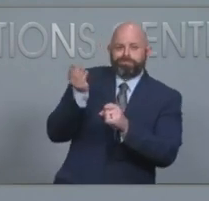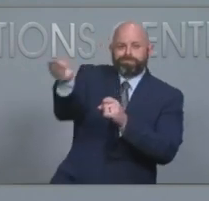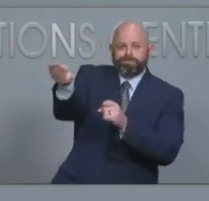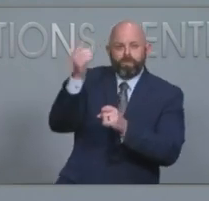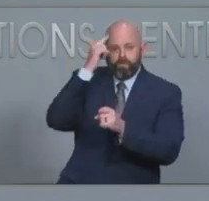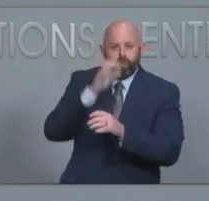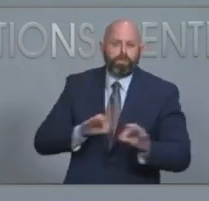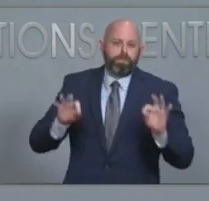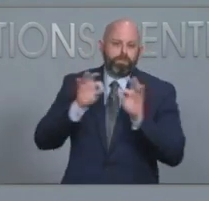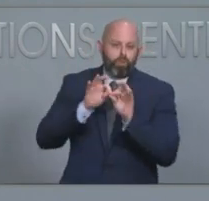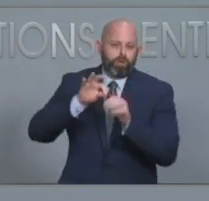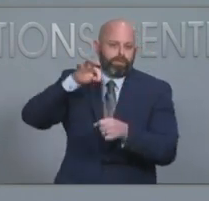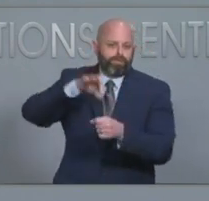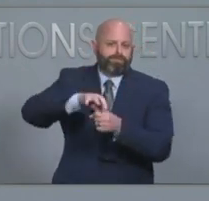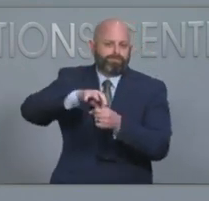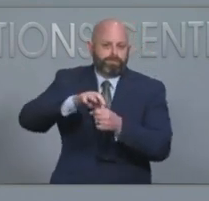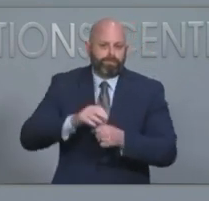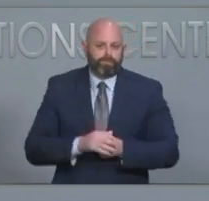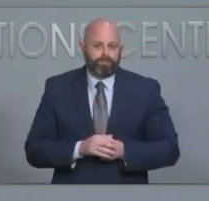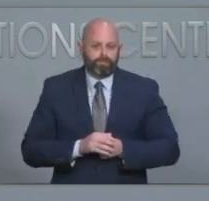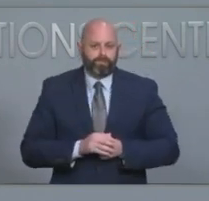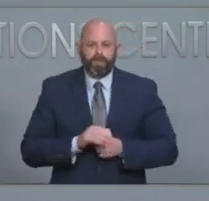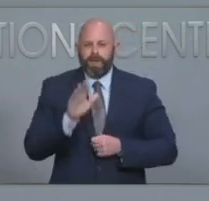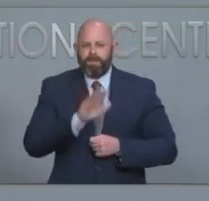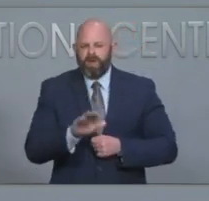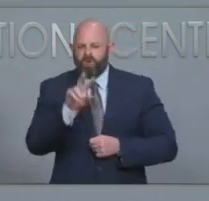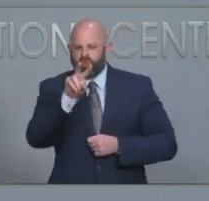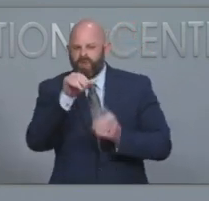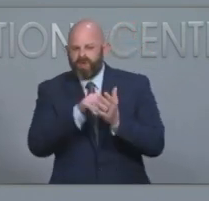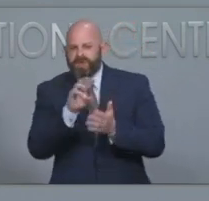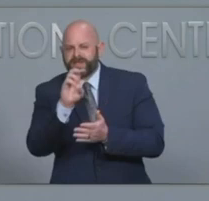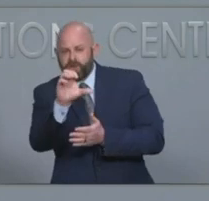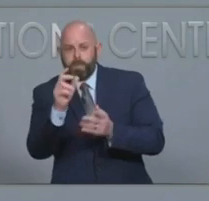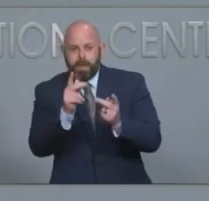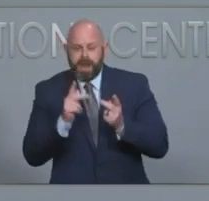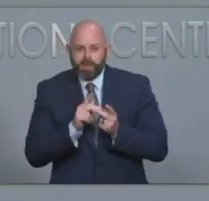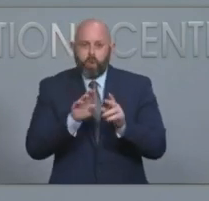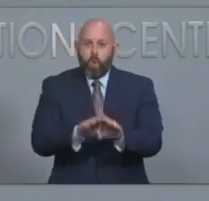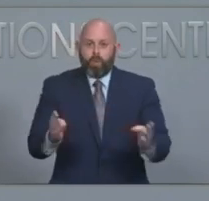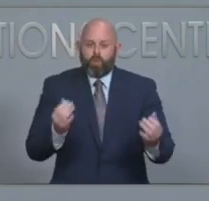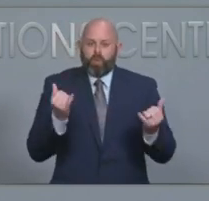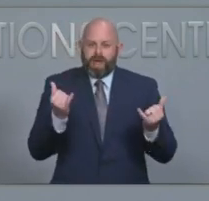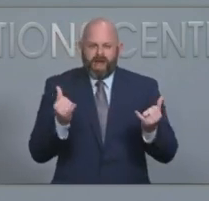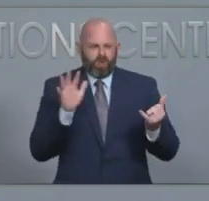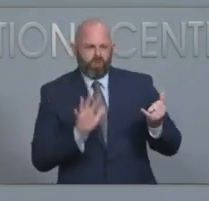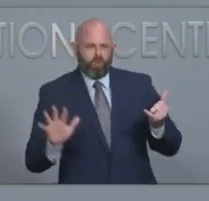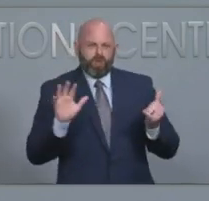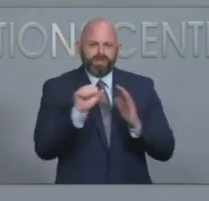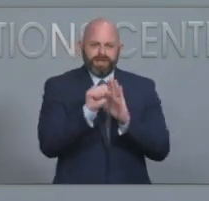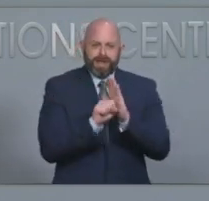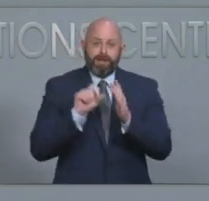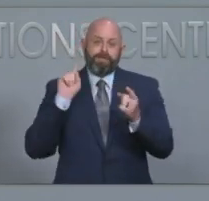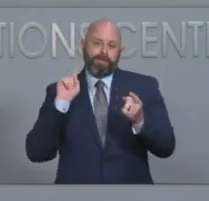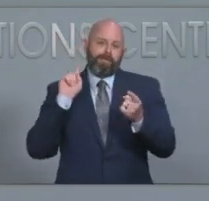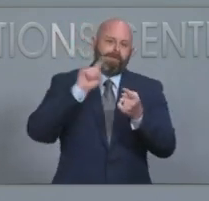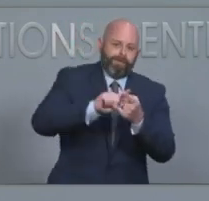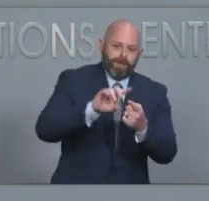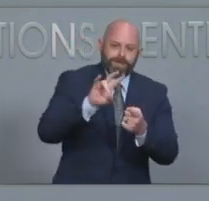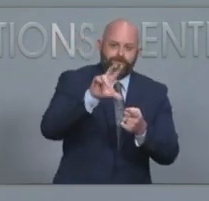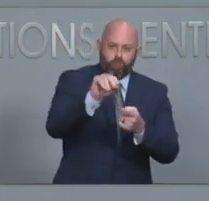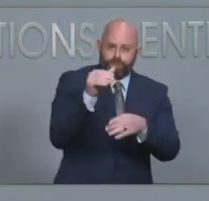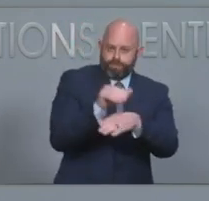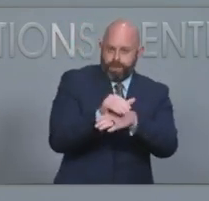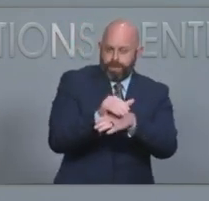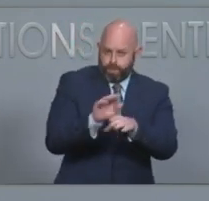election. About 2,600 polling places are open statewide until 7:30 p.m. tonight.